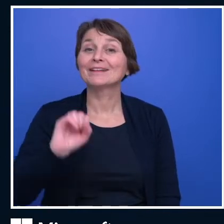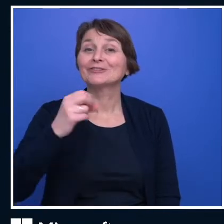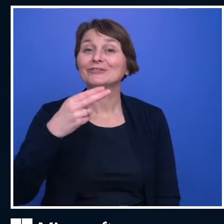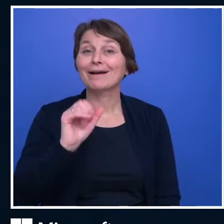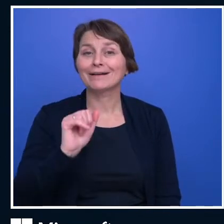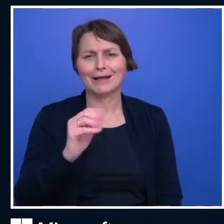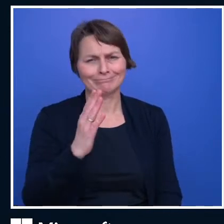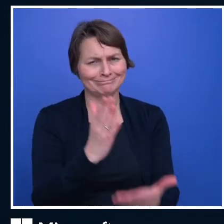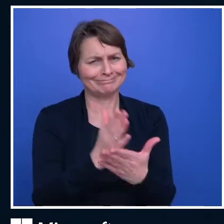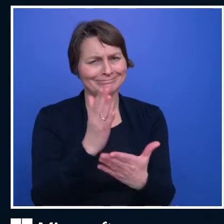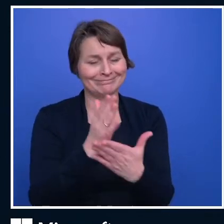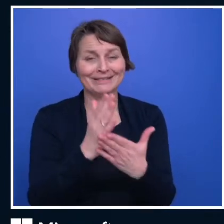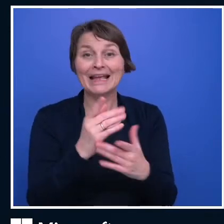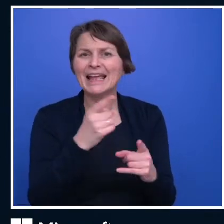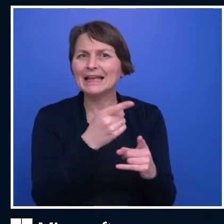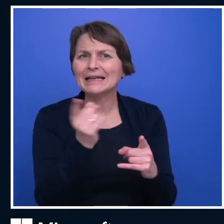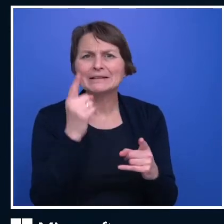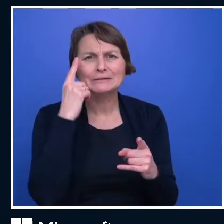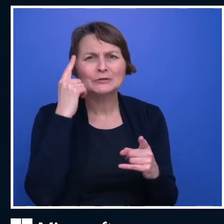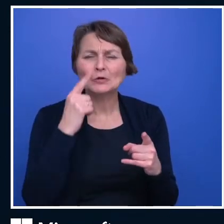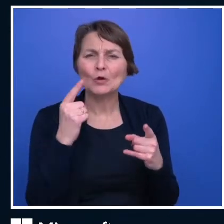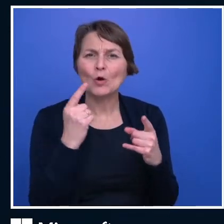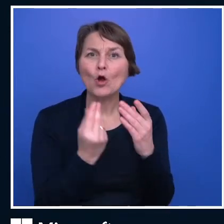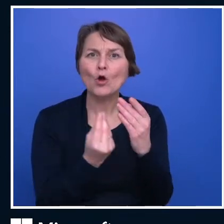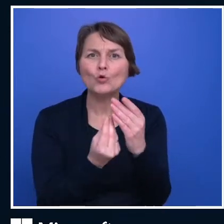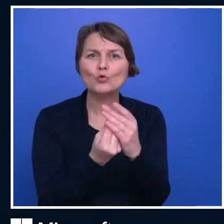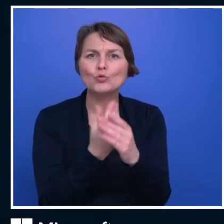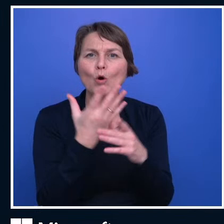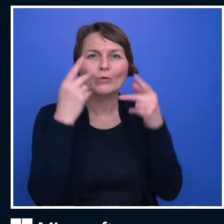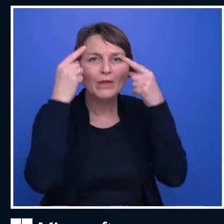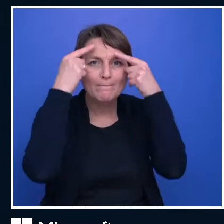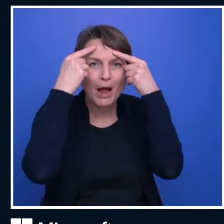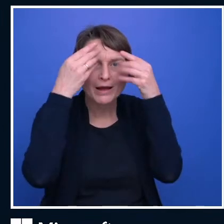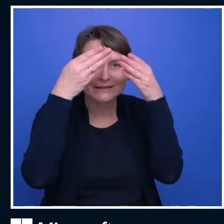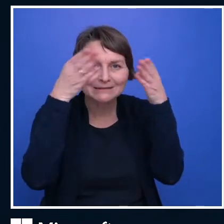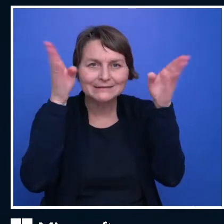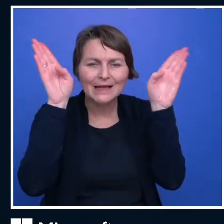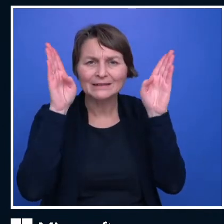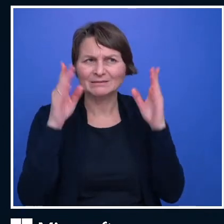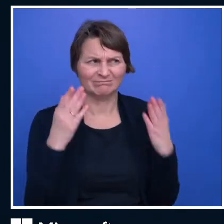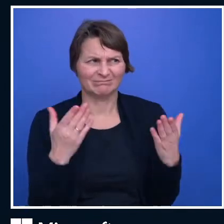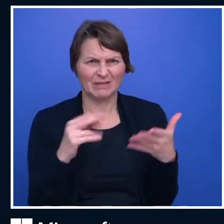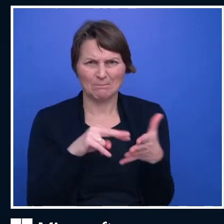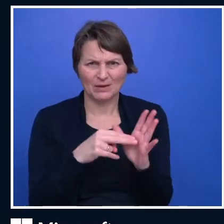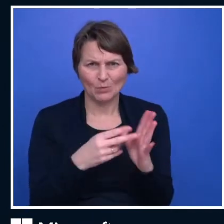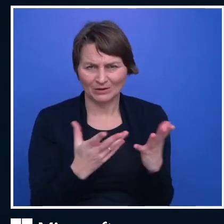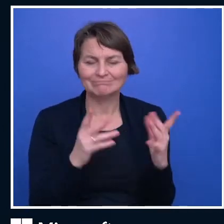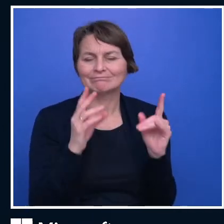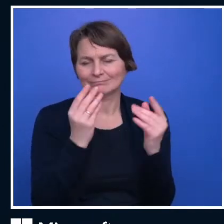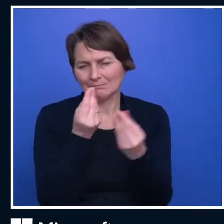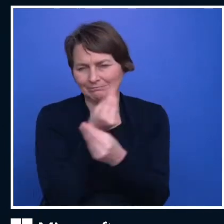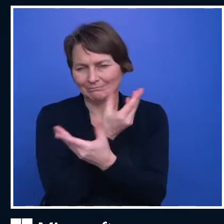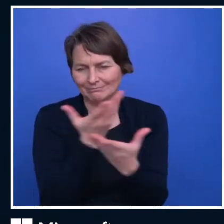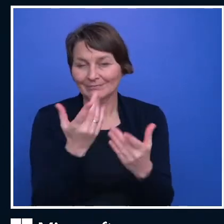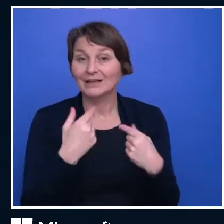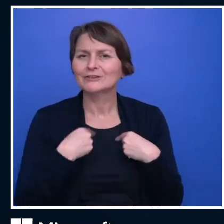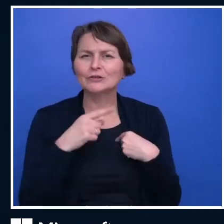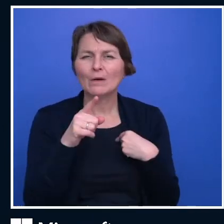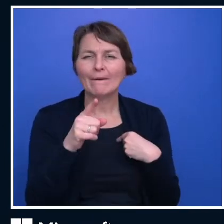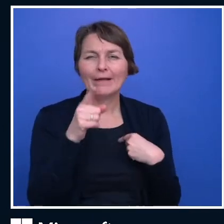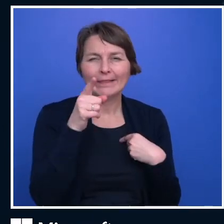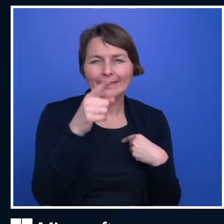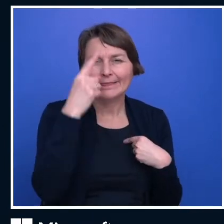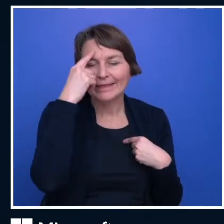familiar with the term growth mindset, it's the idea that you're the things you're good at and the things you